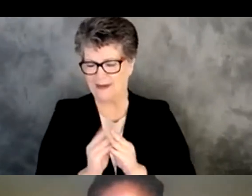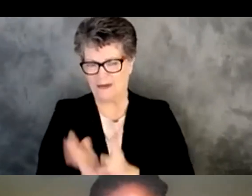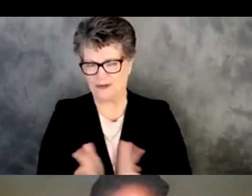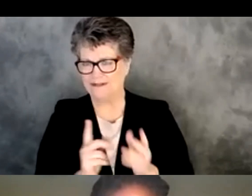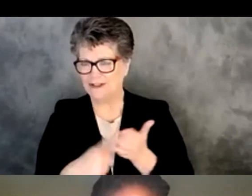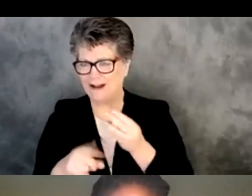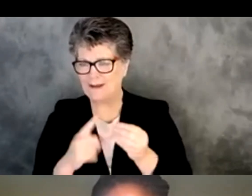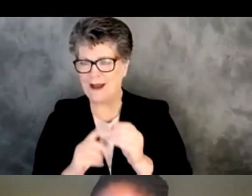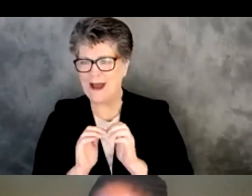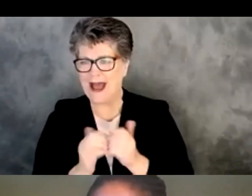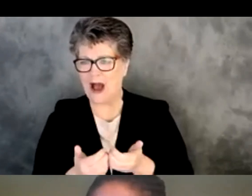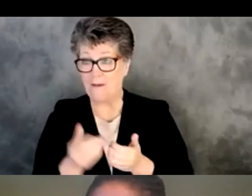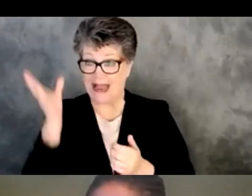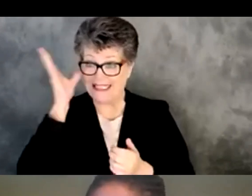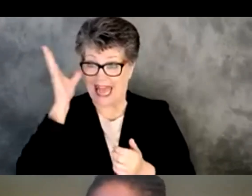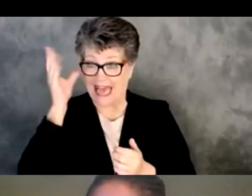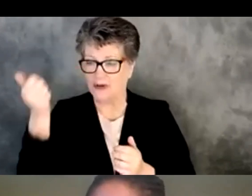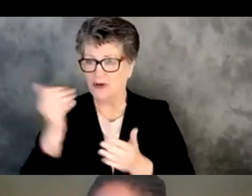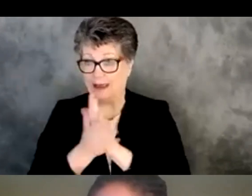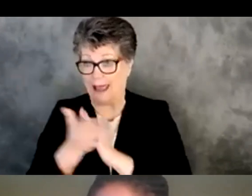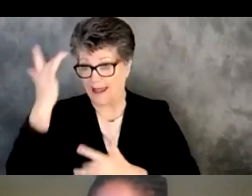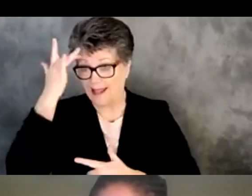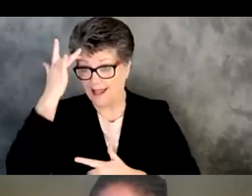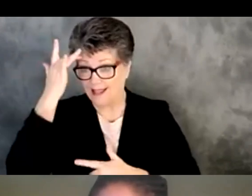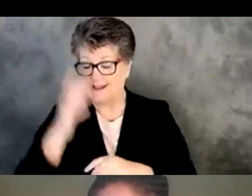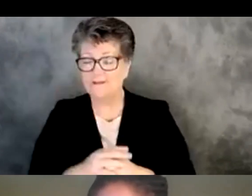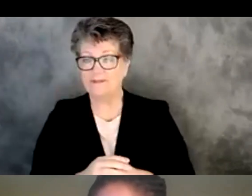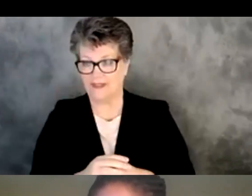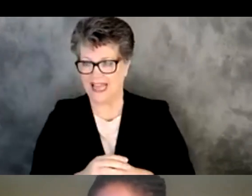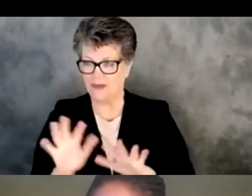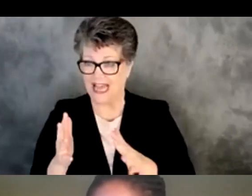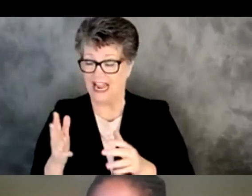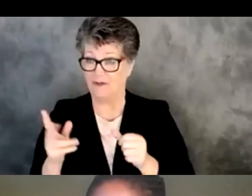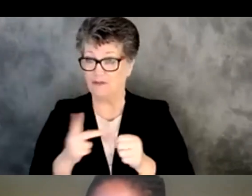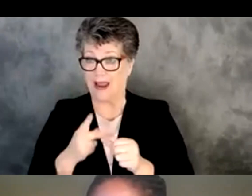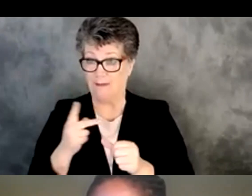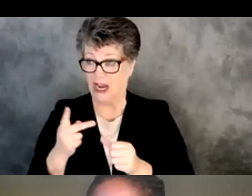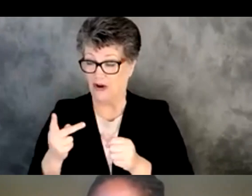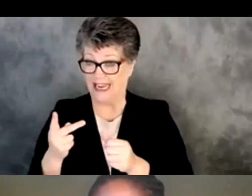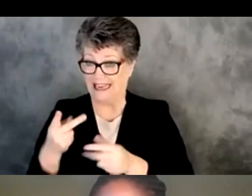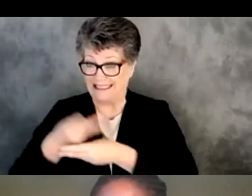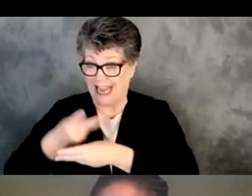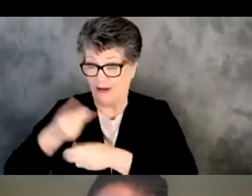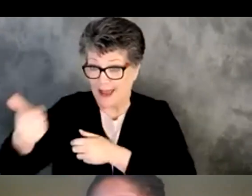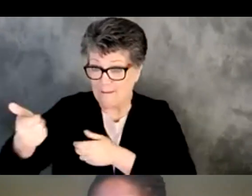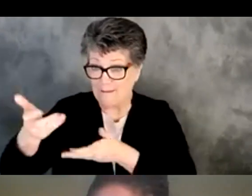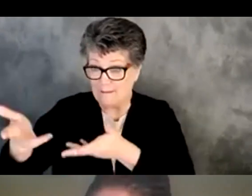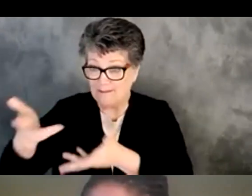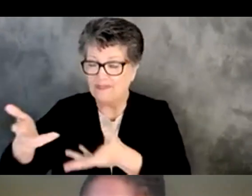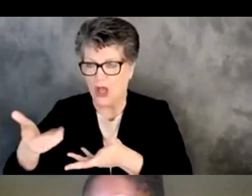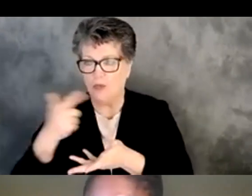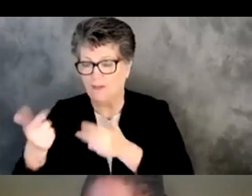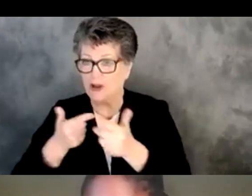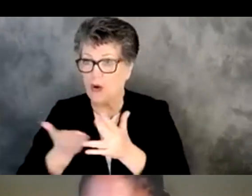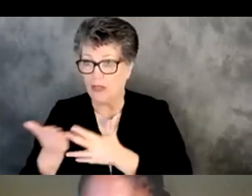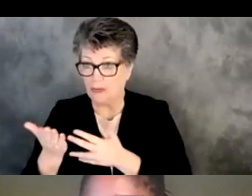how my dad, who had became ill, and I was, kind of a primary caregiver for a while. We've been going through a lot